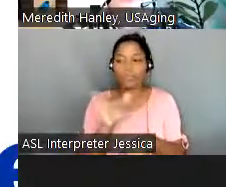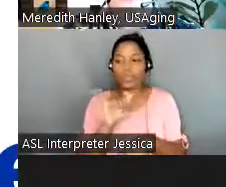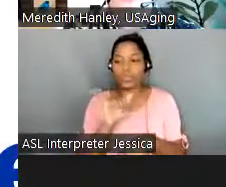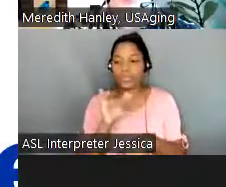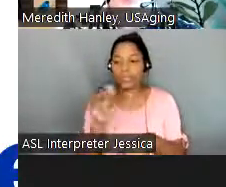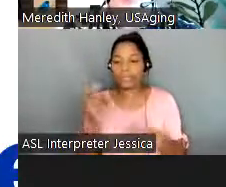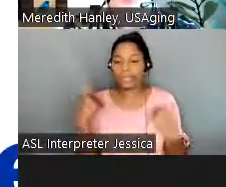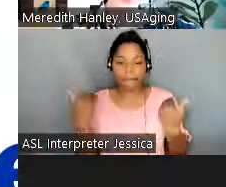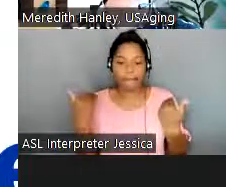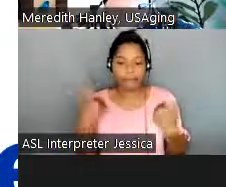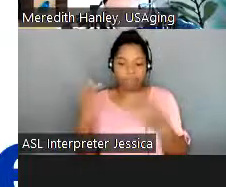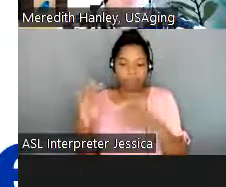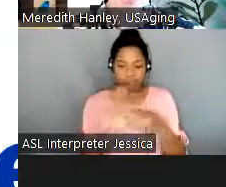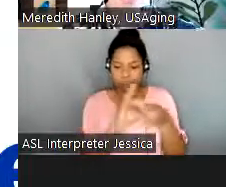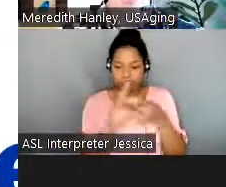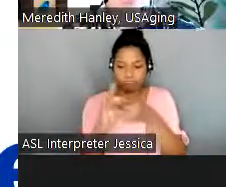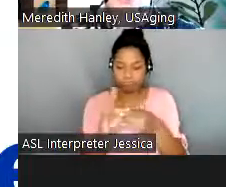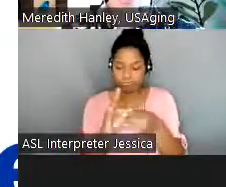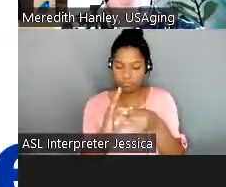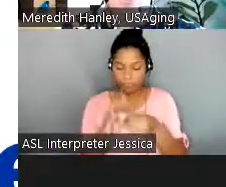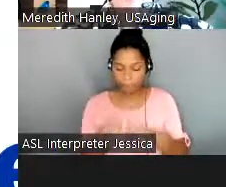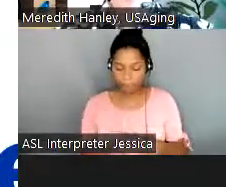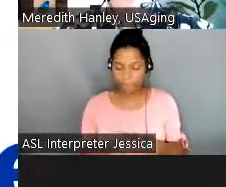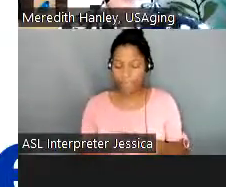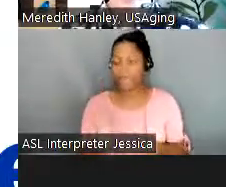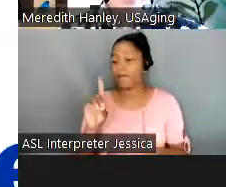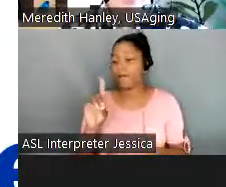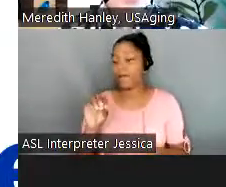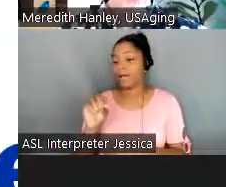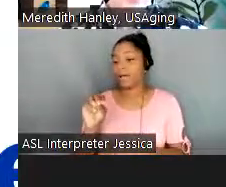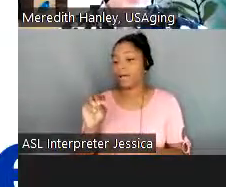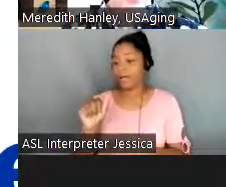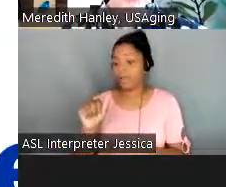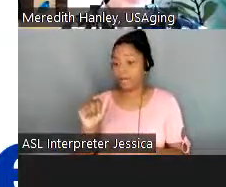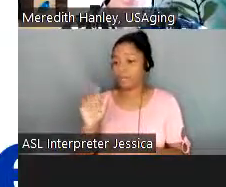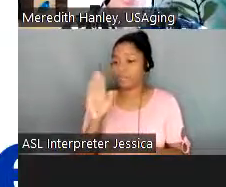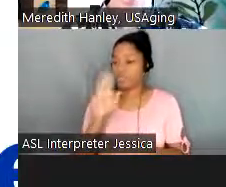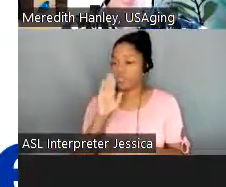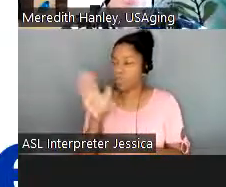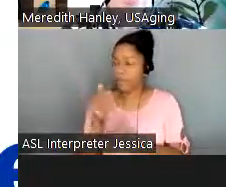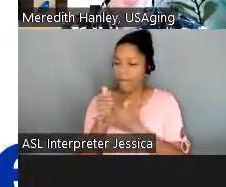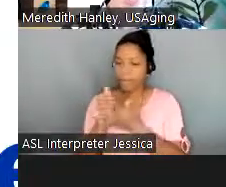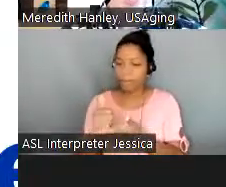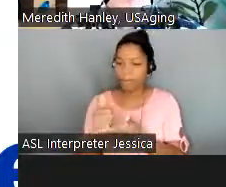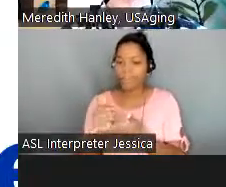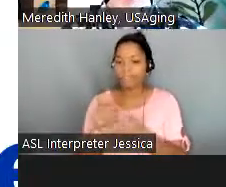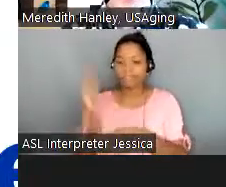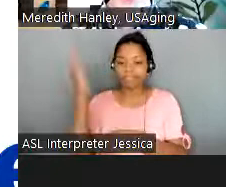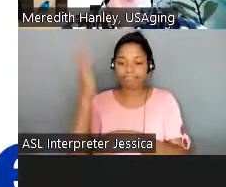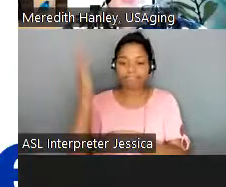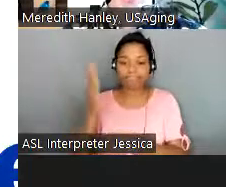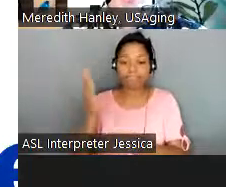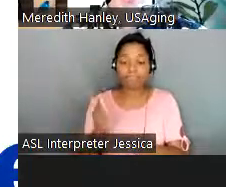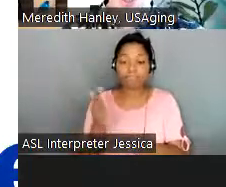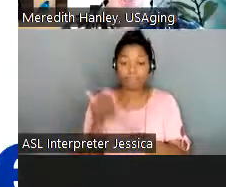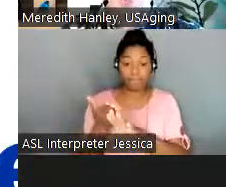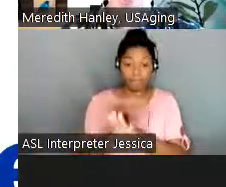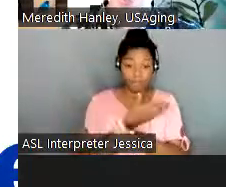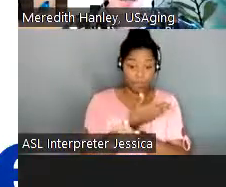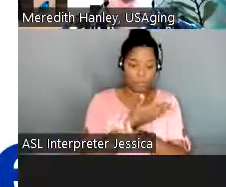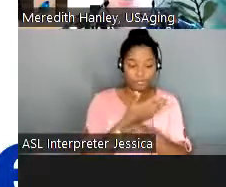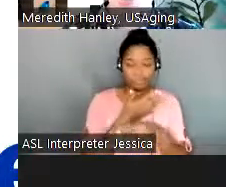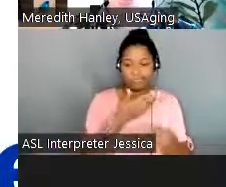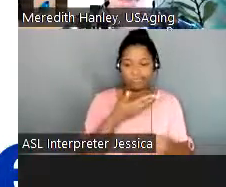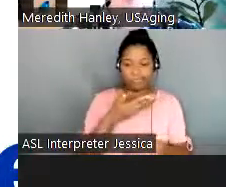programs for the enduring benefit of all. Donna will provide context on intergenerational engagement before introducing our